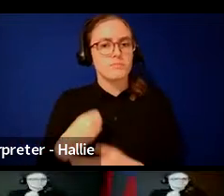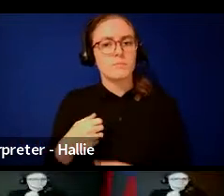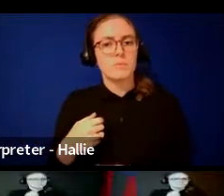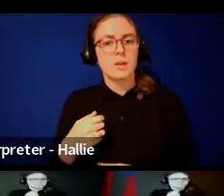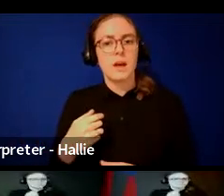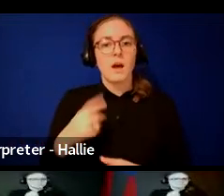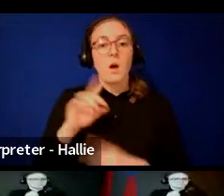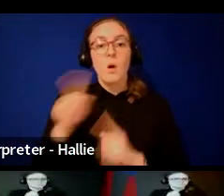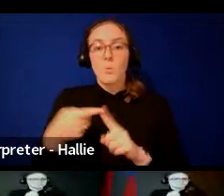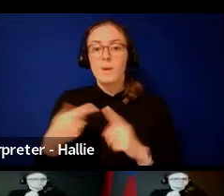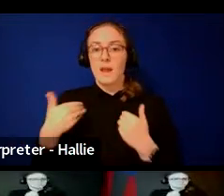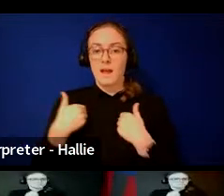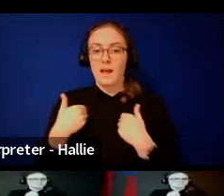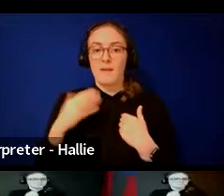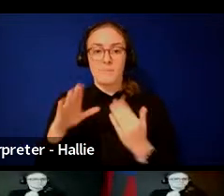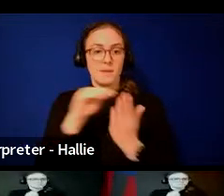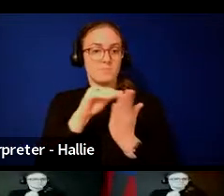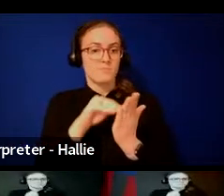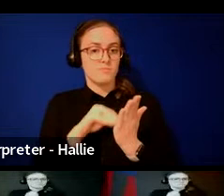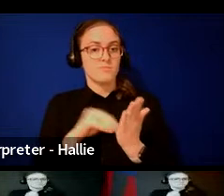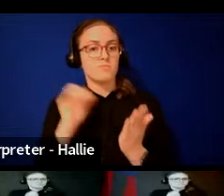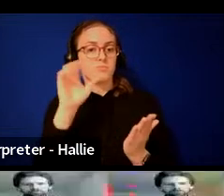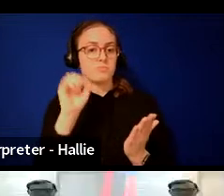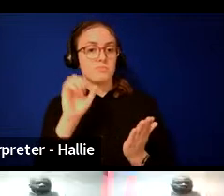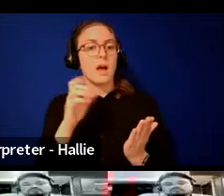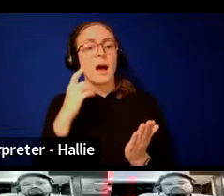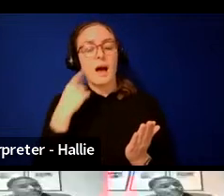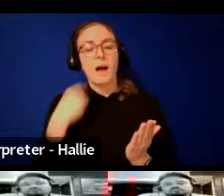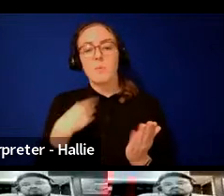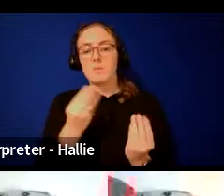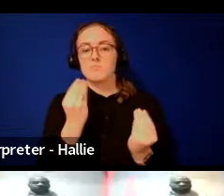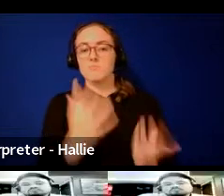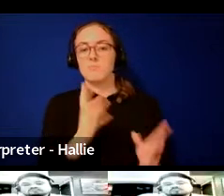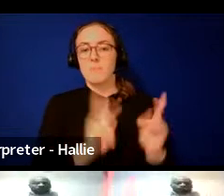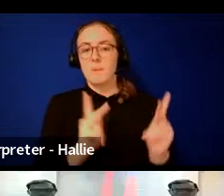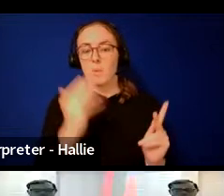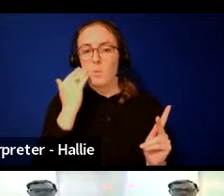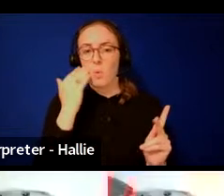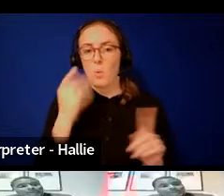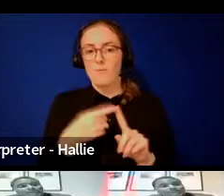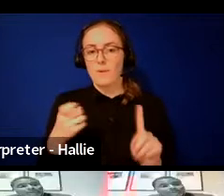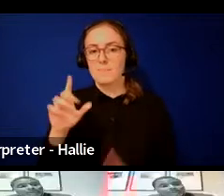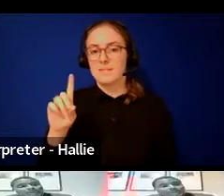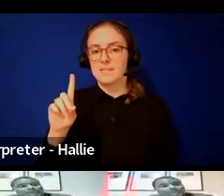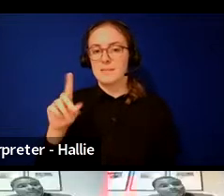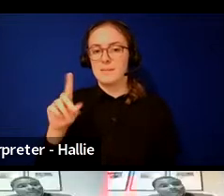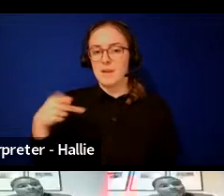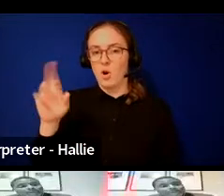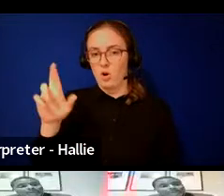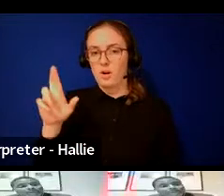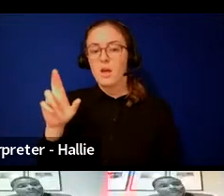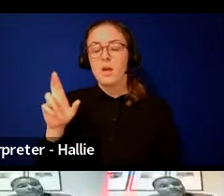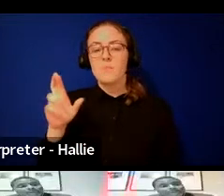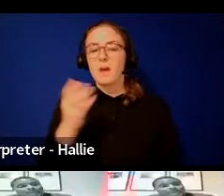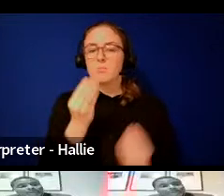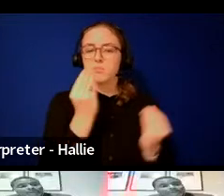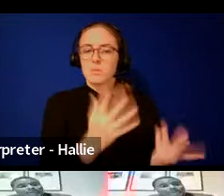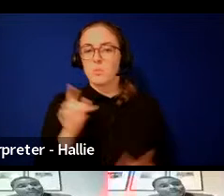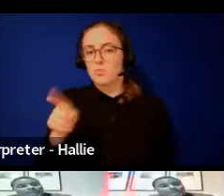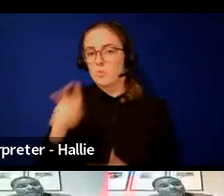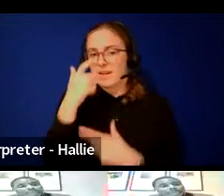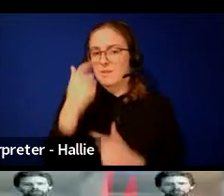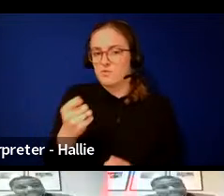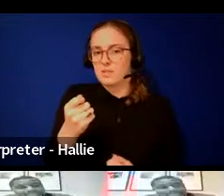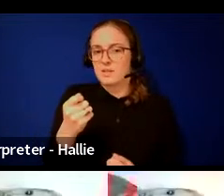my readout and my notes afterwards, I'll let Brent Cisco and the folks know from DPR that you would be interested in exploring,